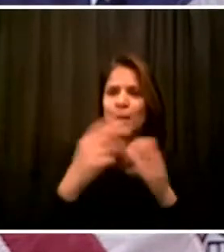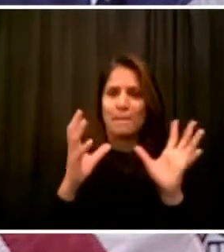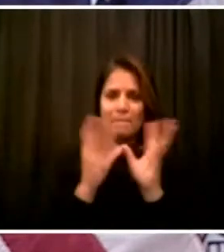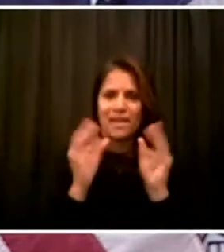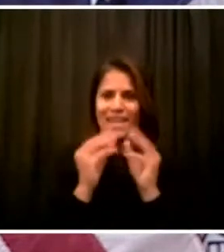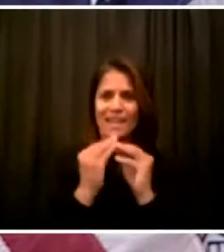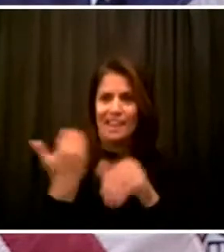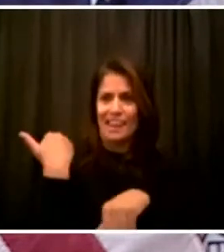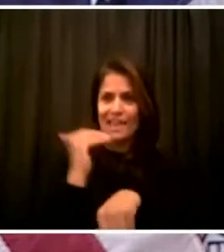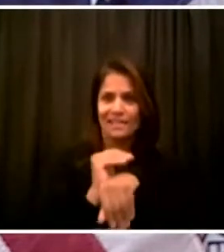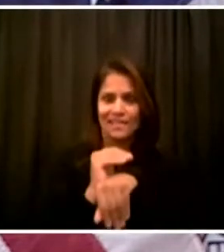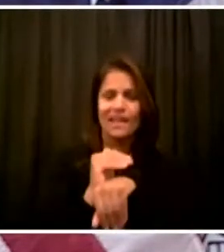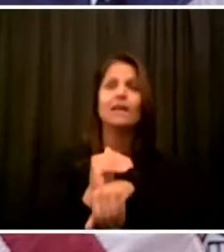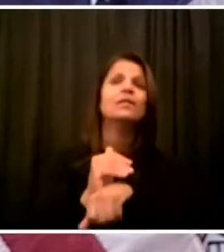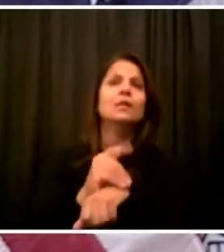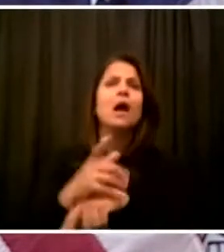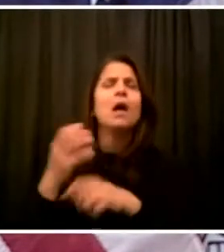not there yet.